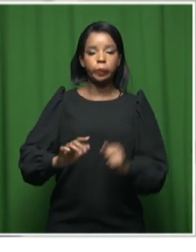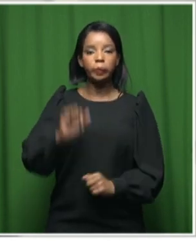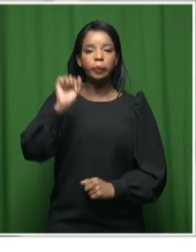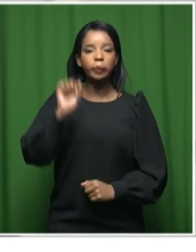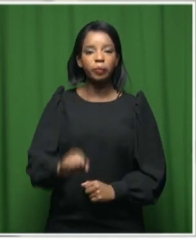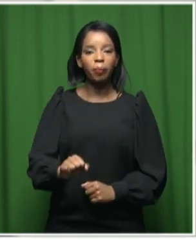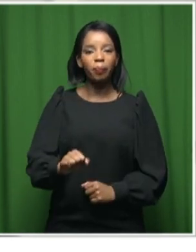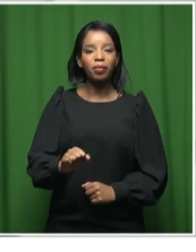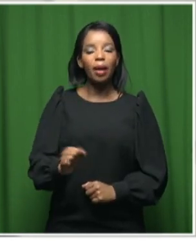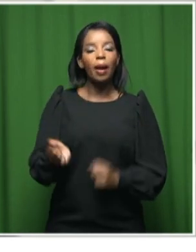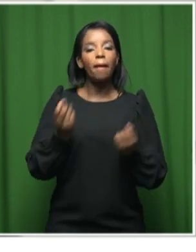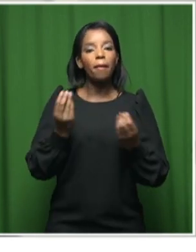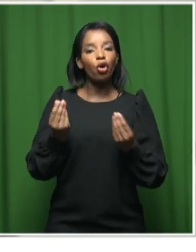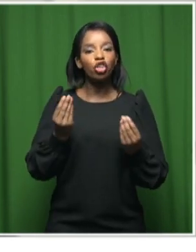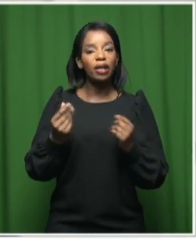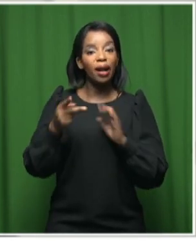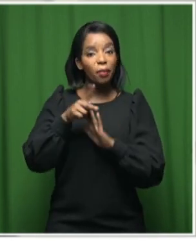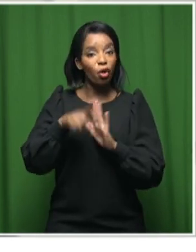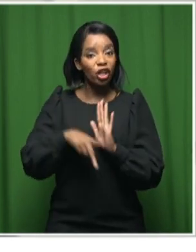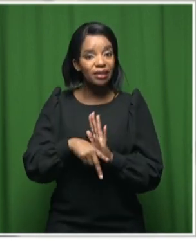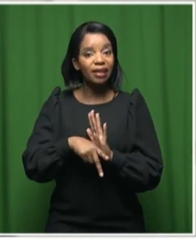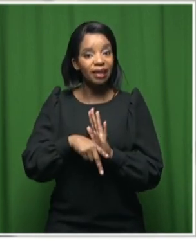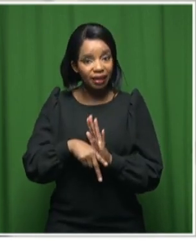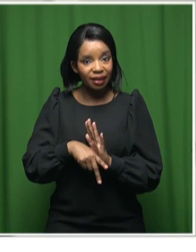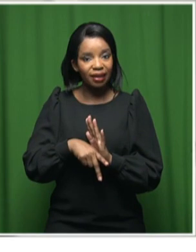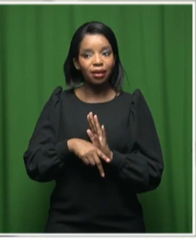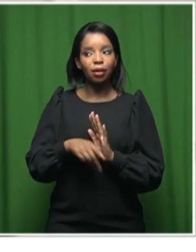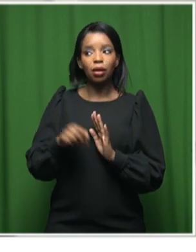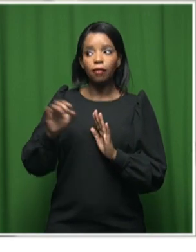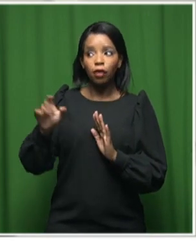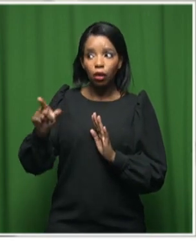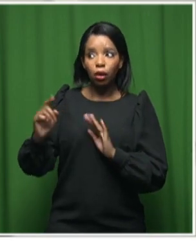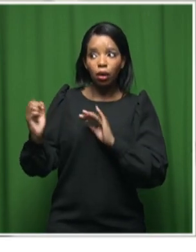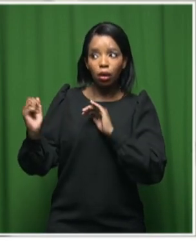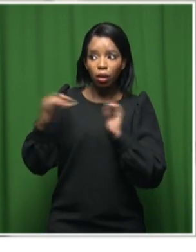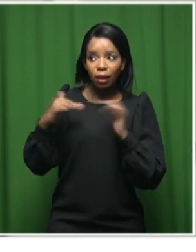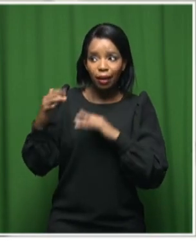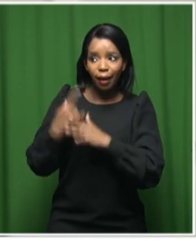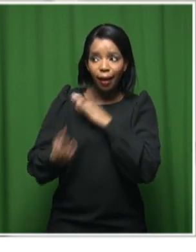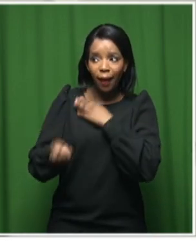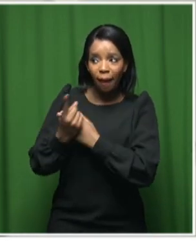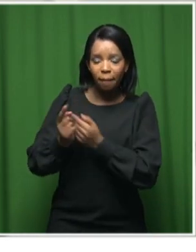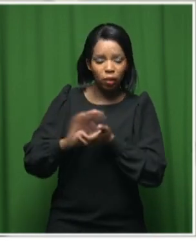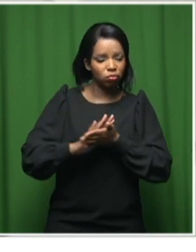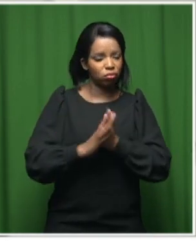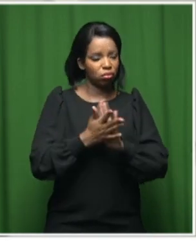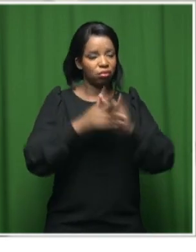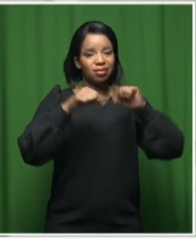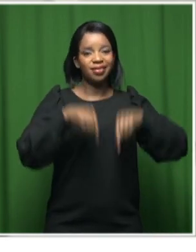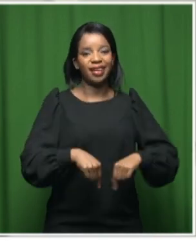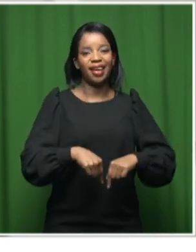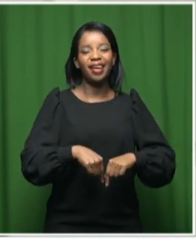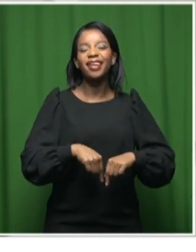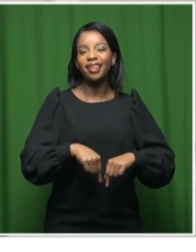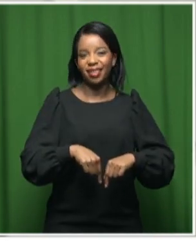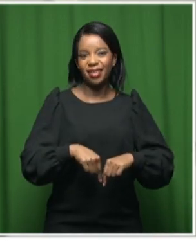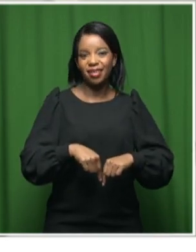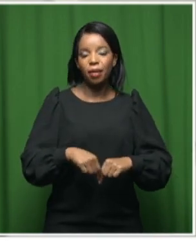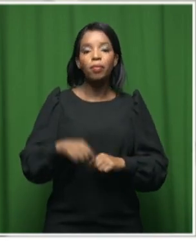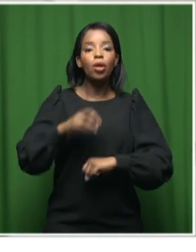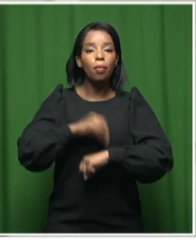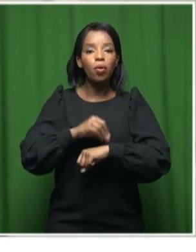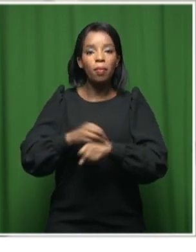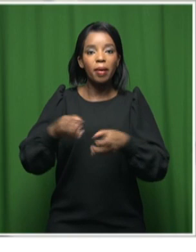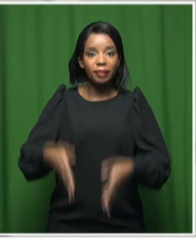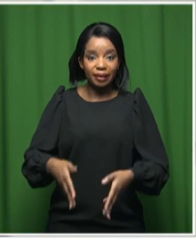monetary policies, which affect us as a country as well. We also have domestic challenges that we are facing, which are huge